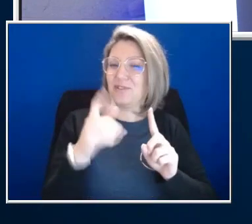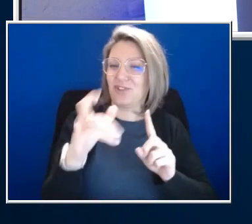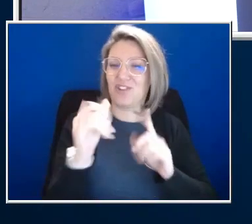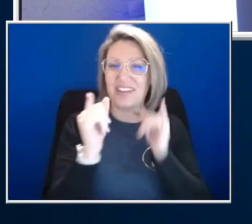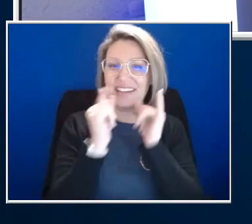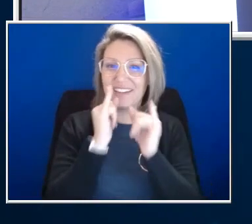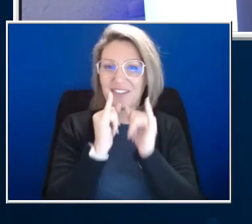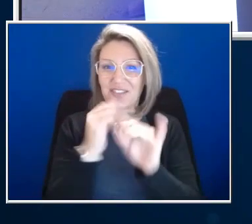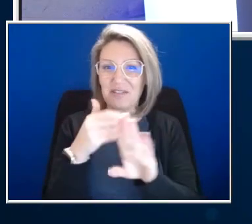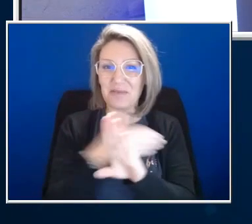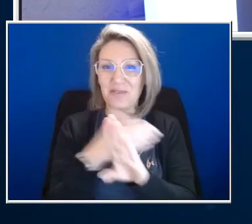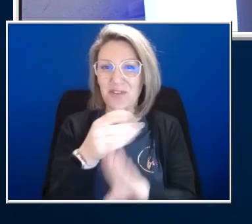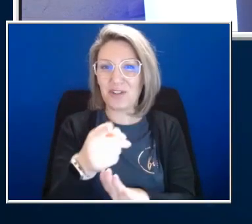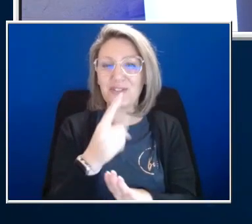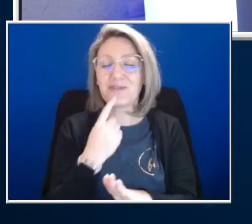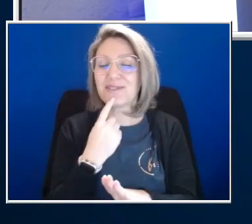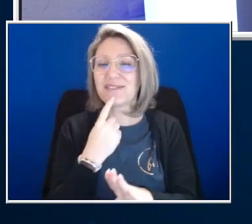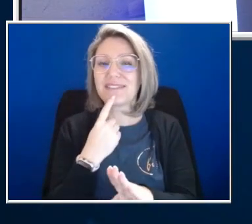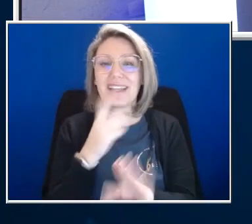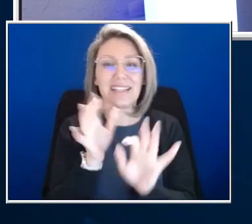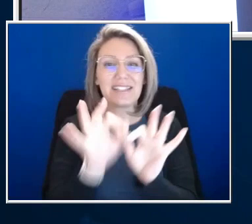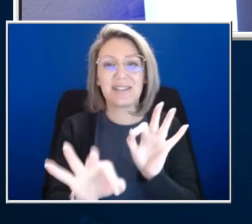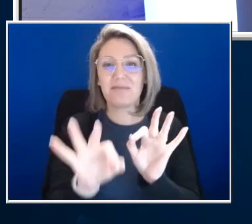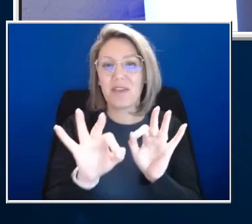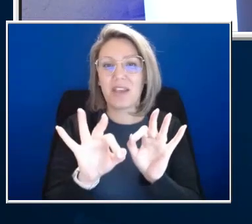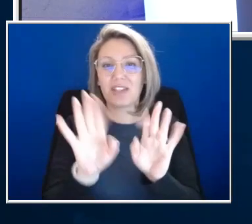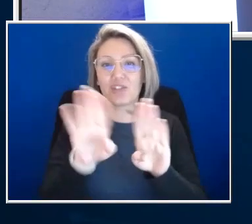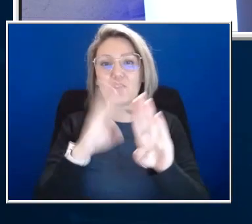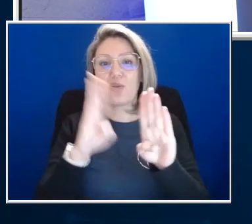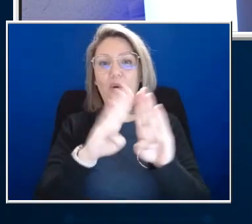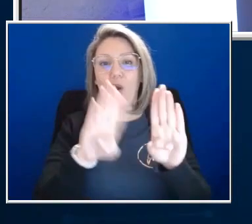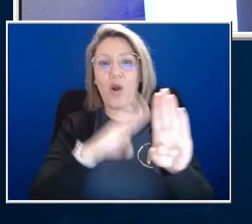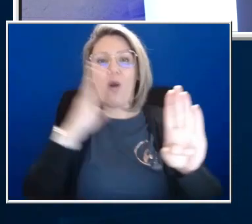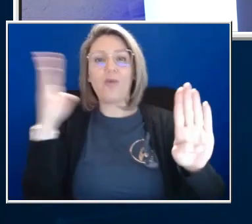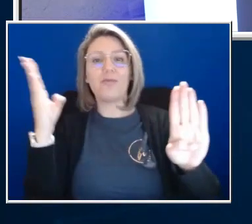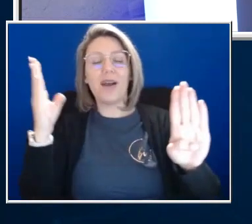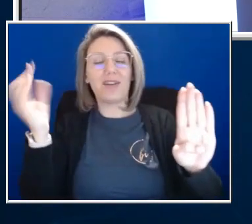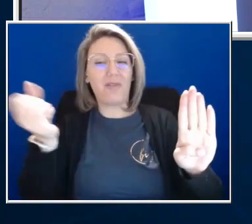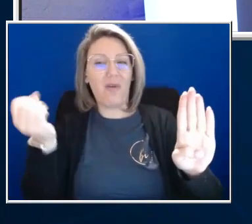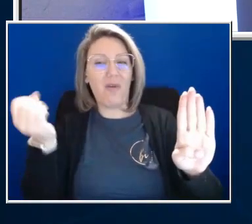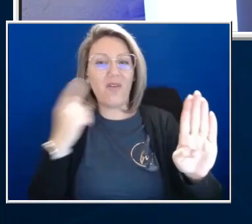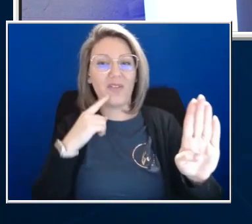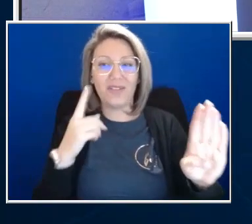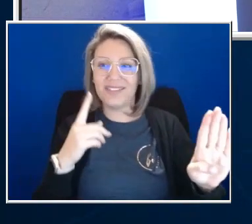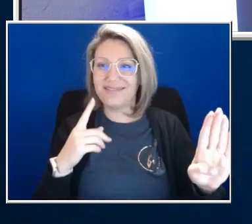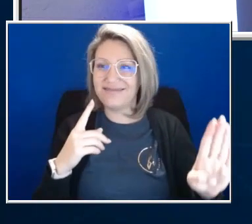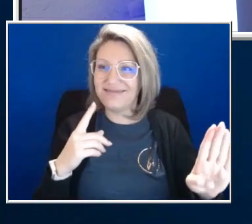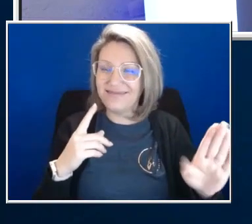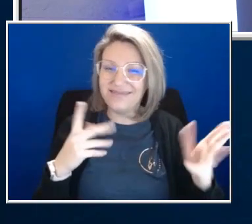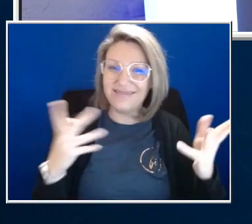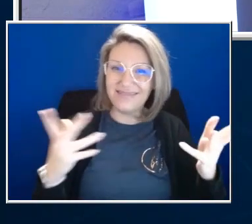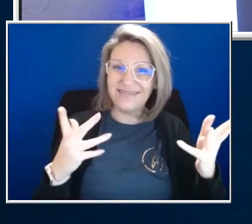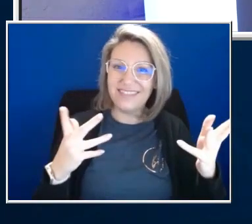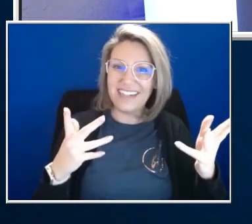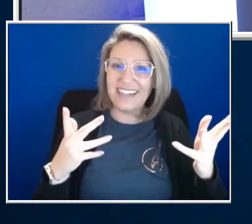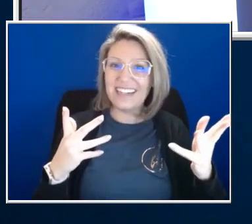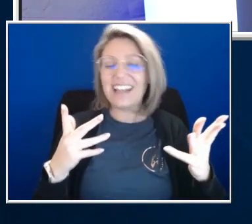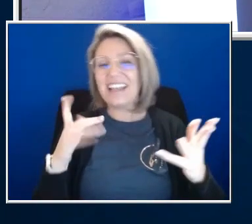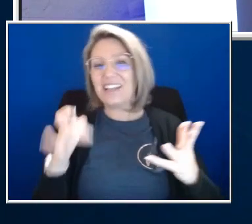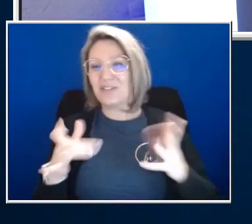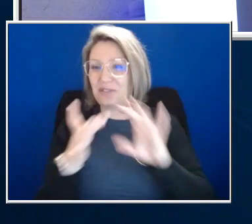said something, just something as simple as holding the door for someone just matters. Just that any little thing you can do to reach and connect with another human